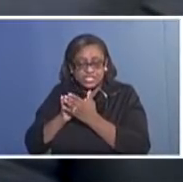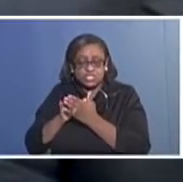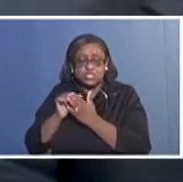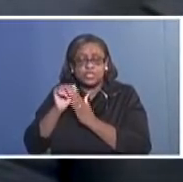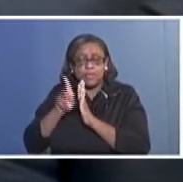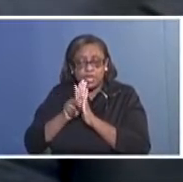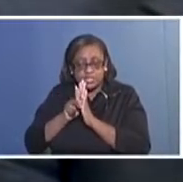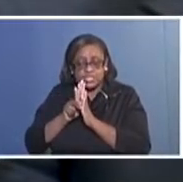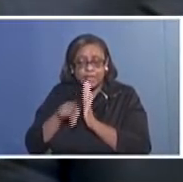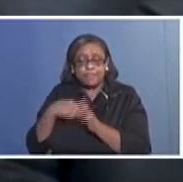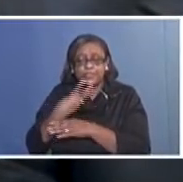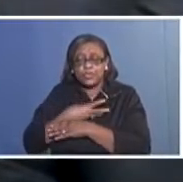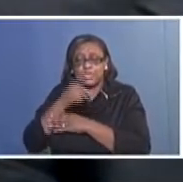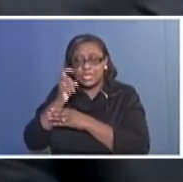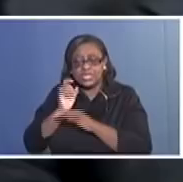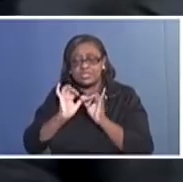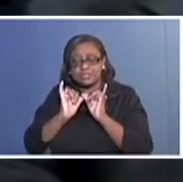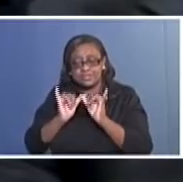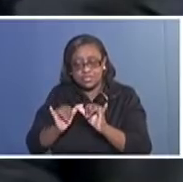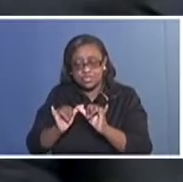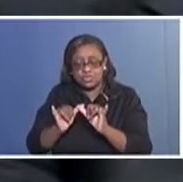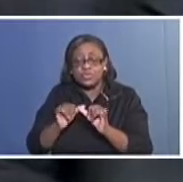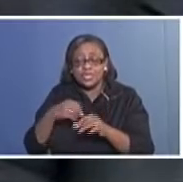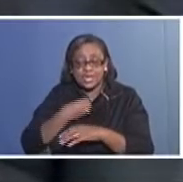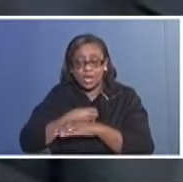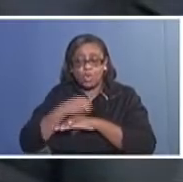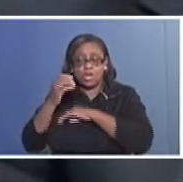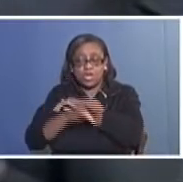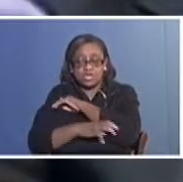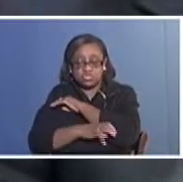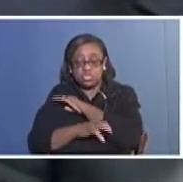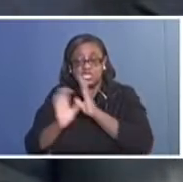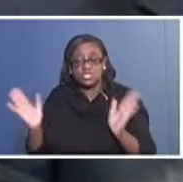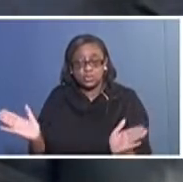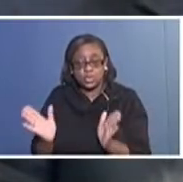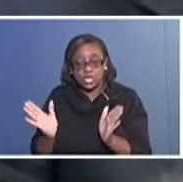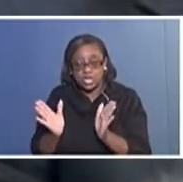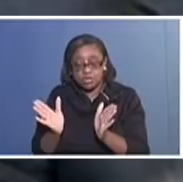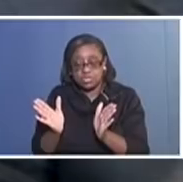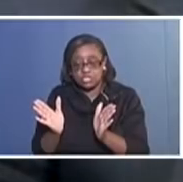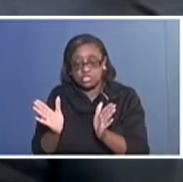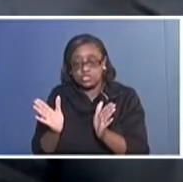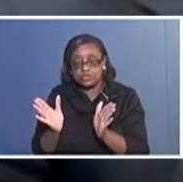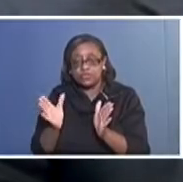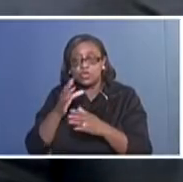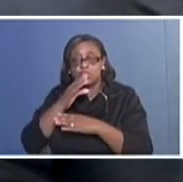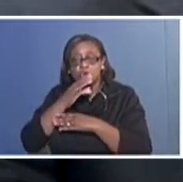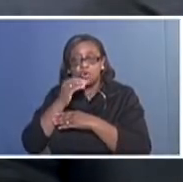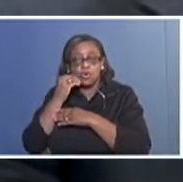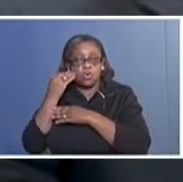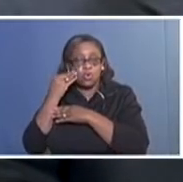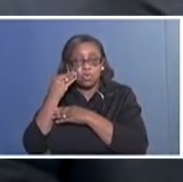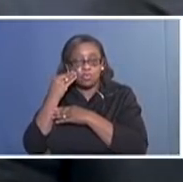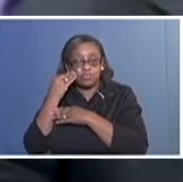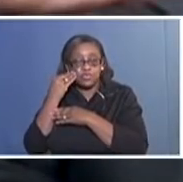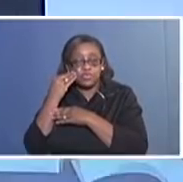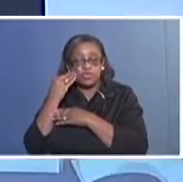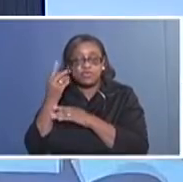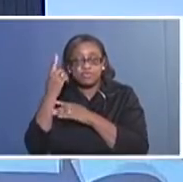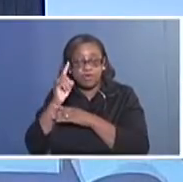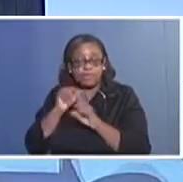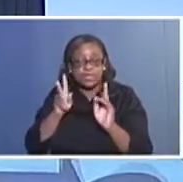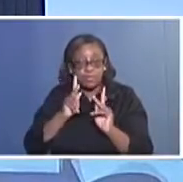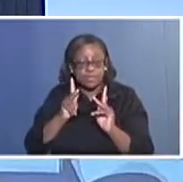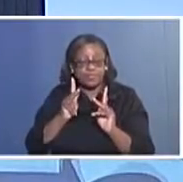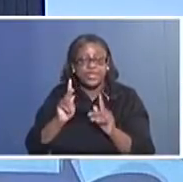that we need to continue to pursue in our country to encourage home ownership. In other